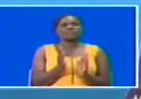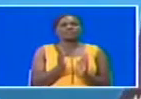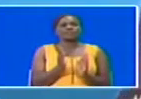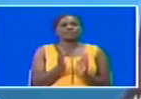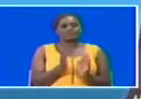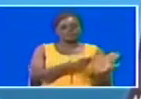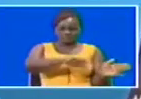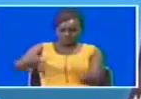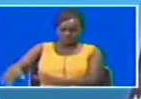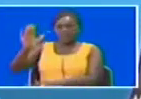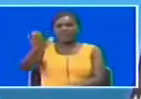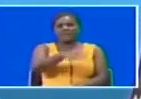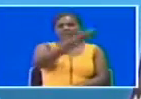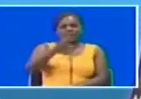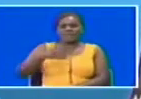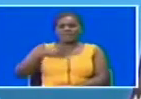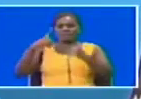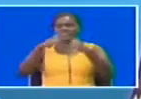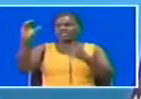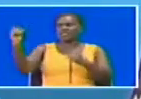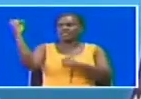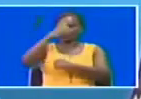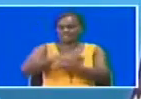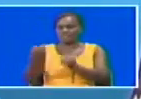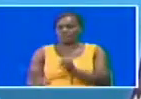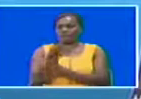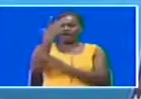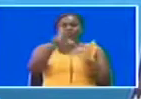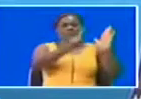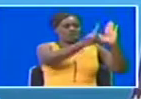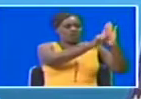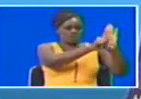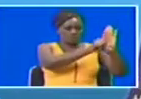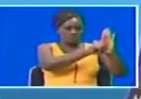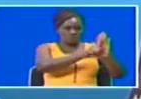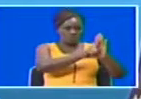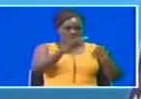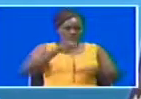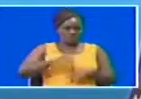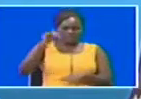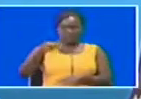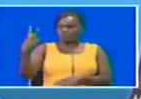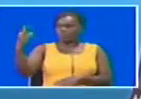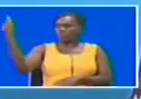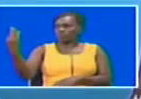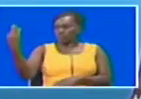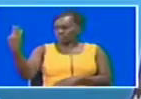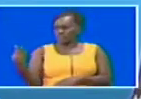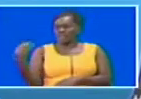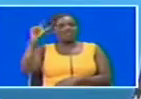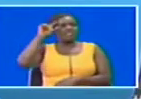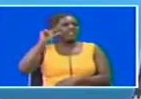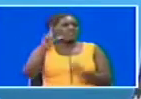Now, Parliament has now been given 60 days to enact legislations affecting the two-thirds gender rule